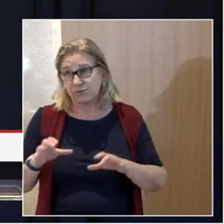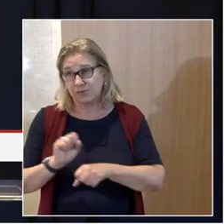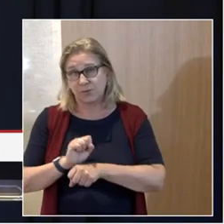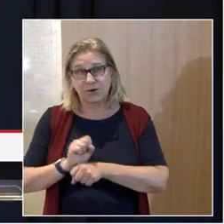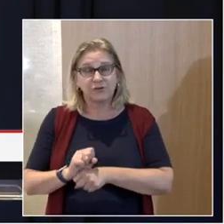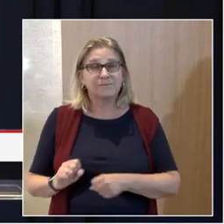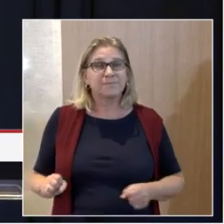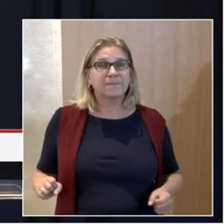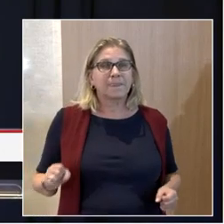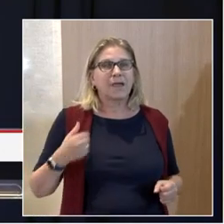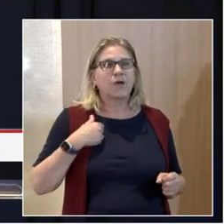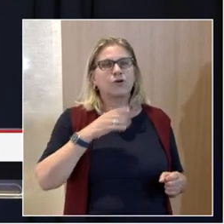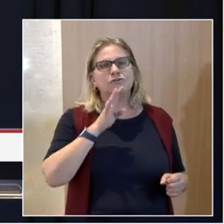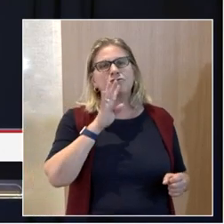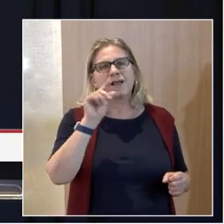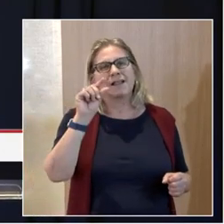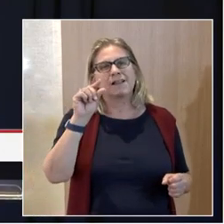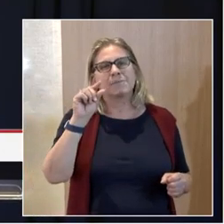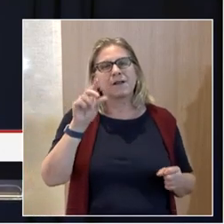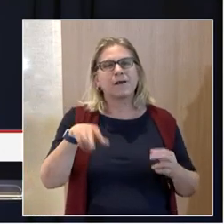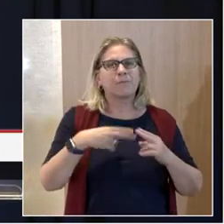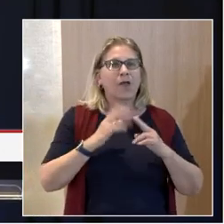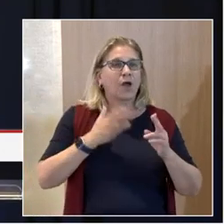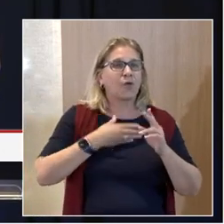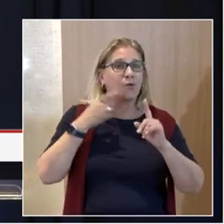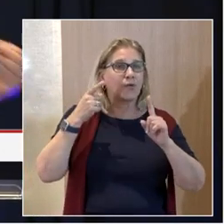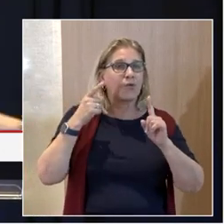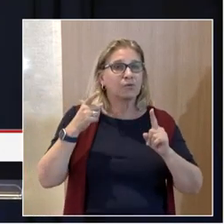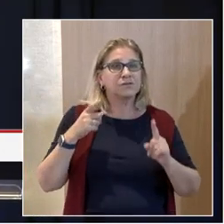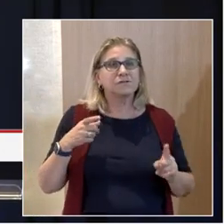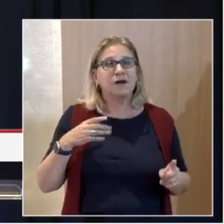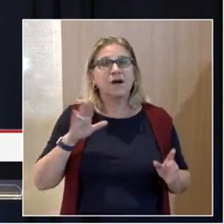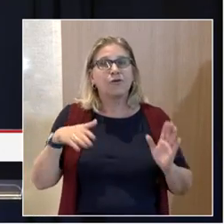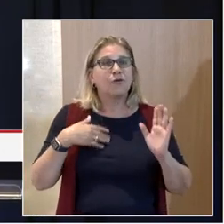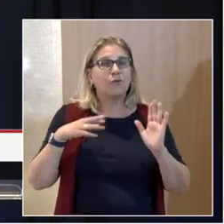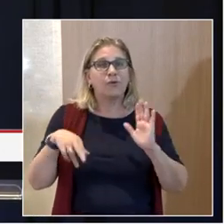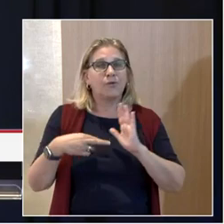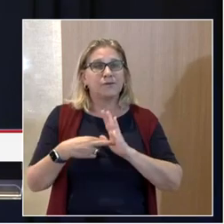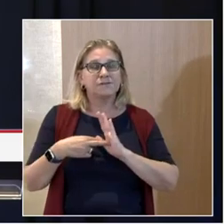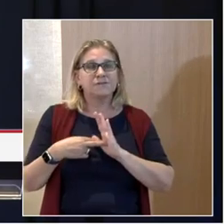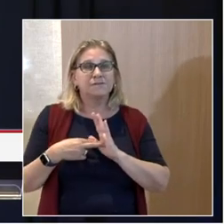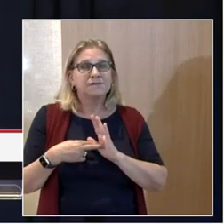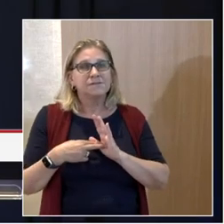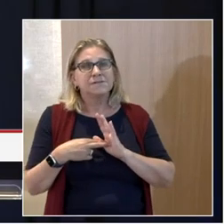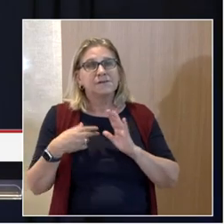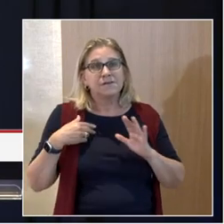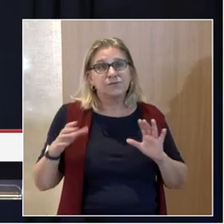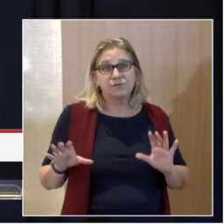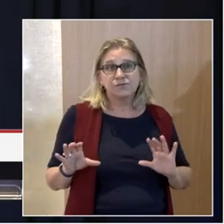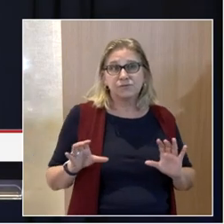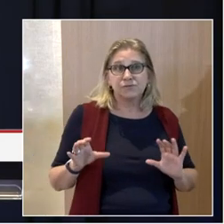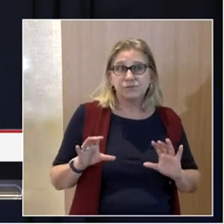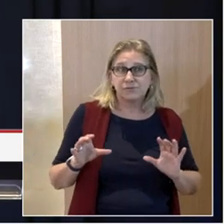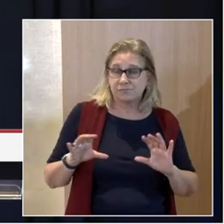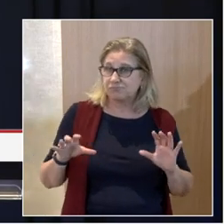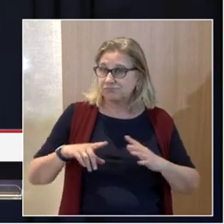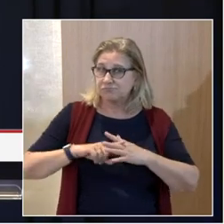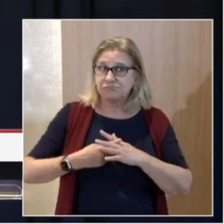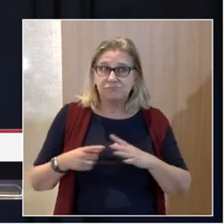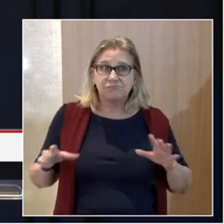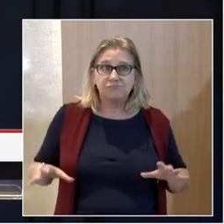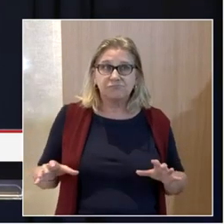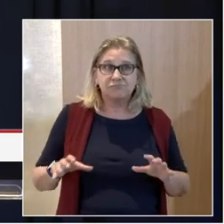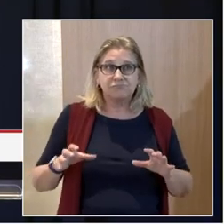we're headed, RC Elko's role is to put the action in Andrew's plan, and make sure that we're really thinking hard